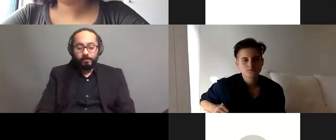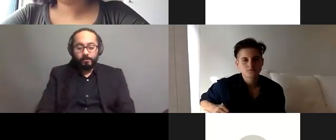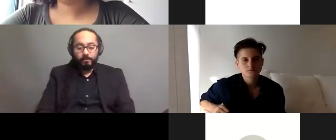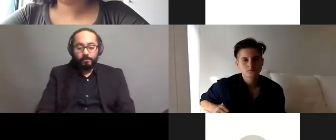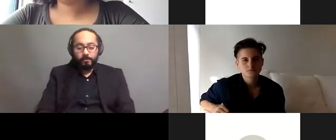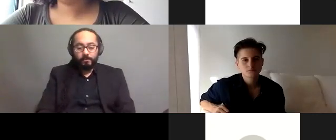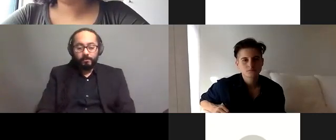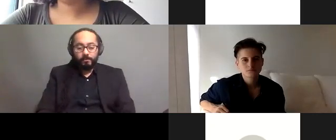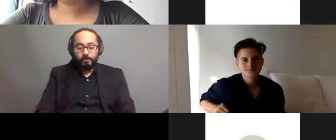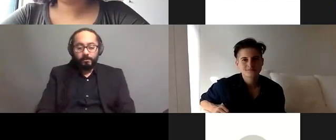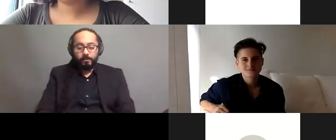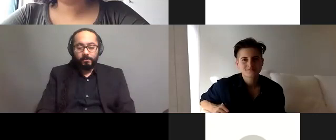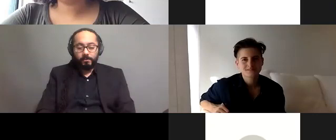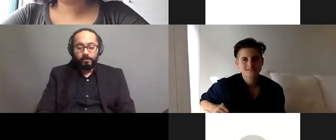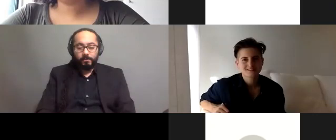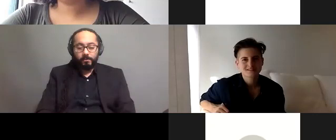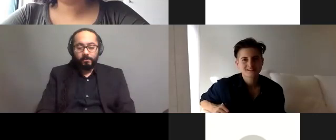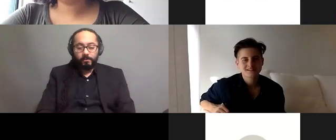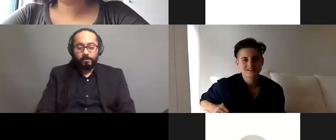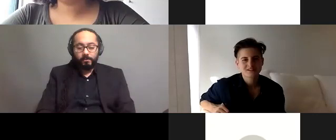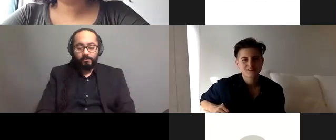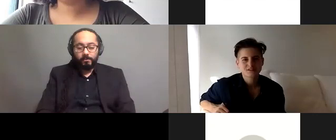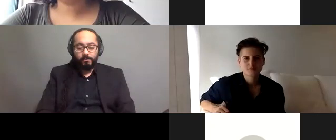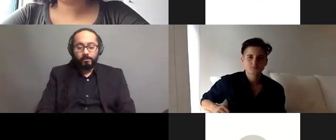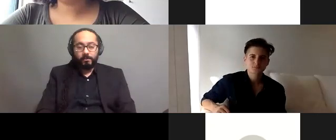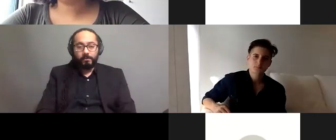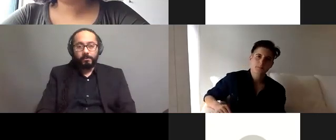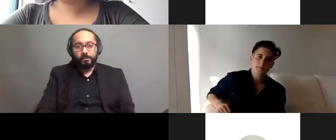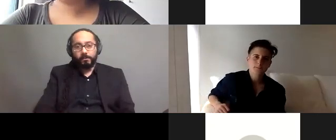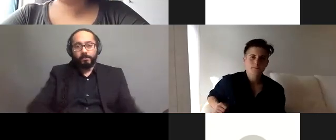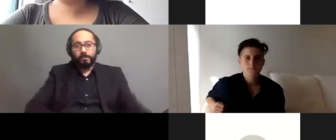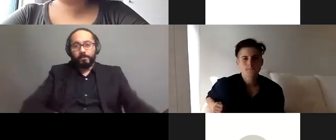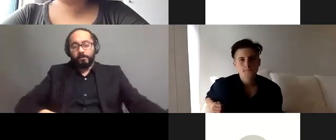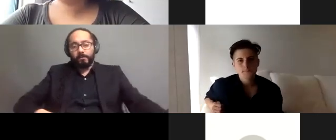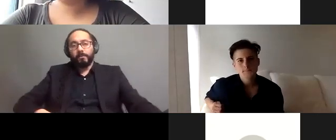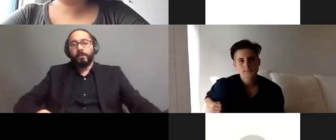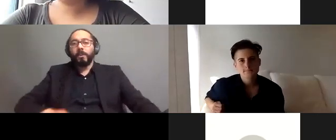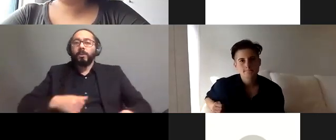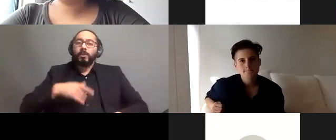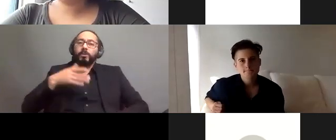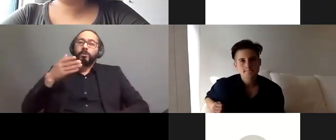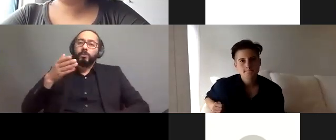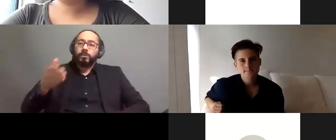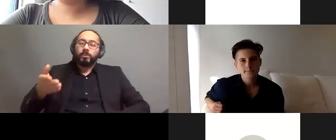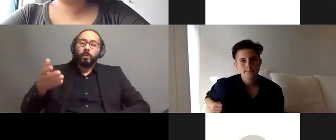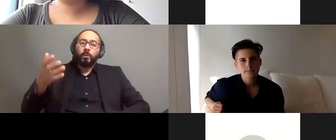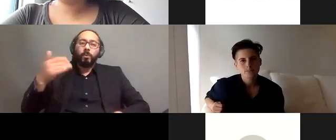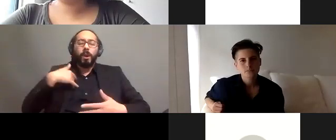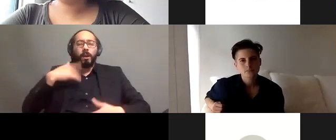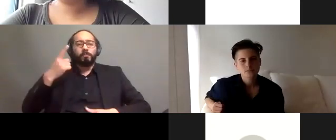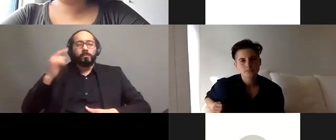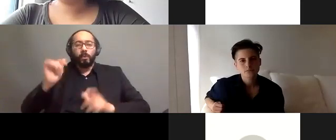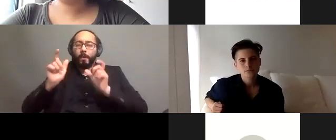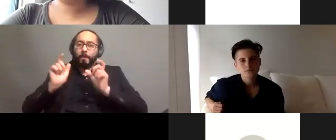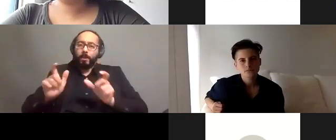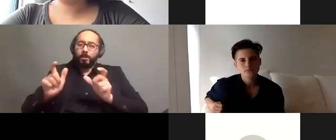Sophie, how can cultural barriers to healthcare be overcome? But my experience with the healthcare